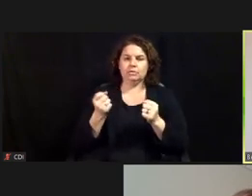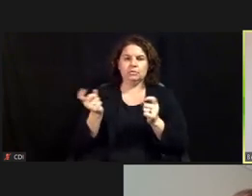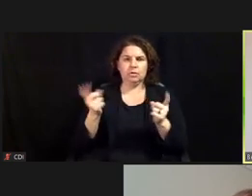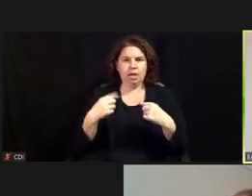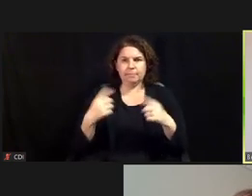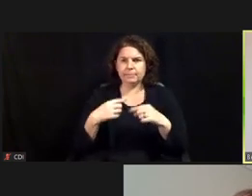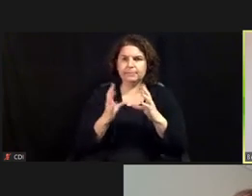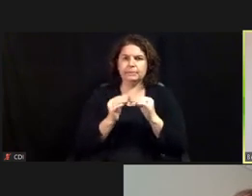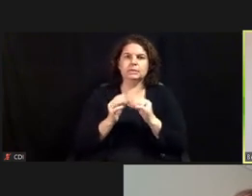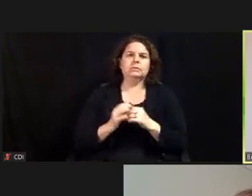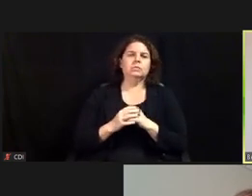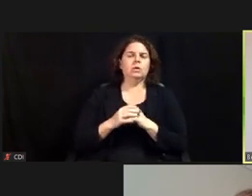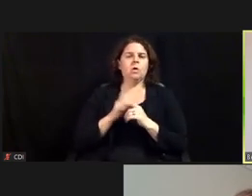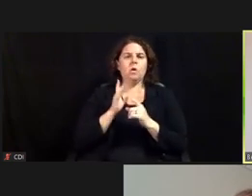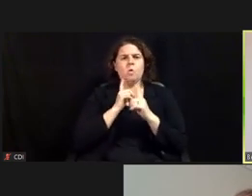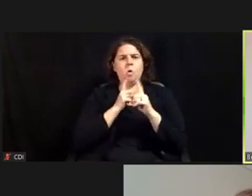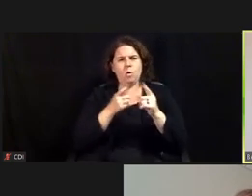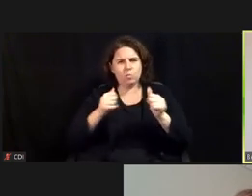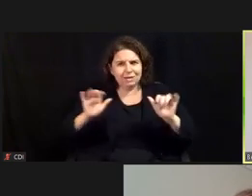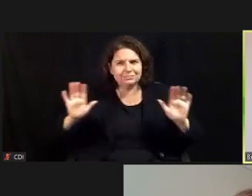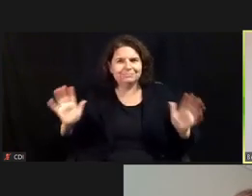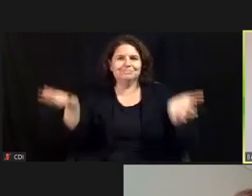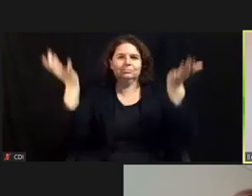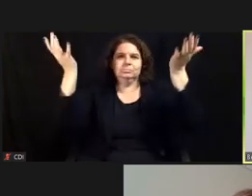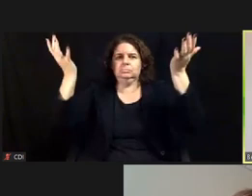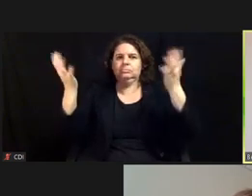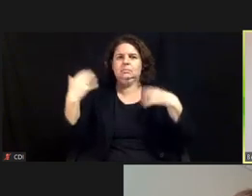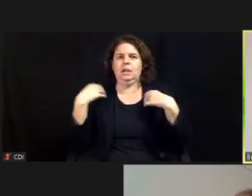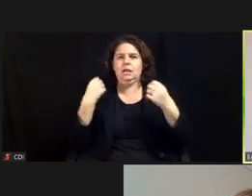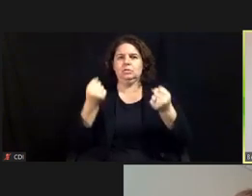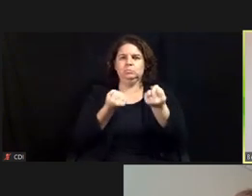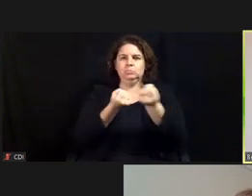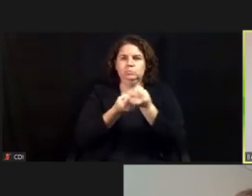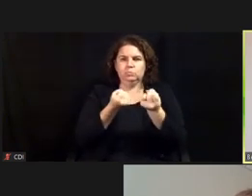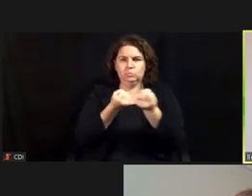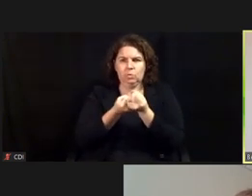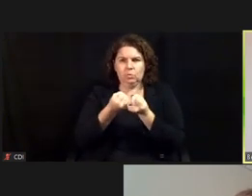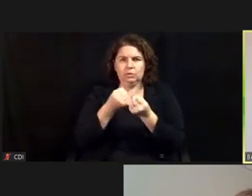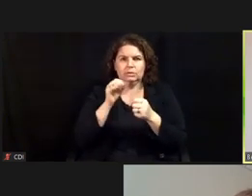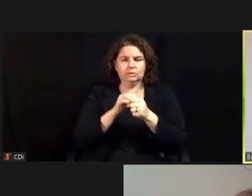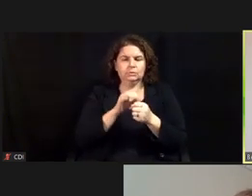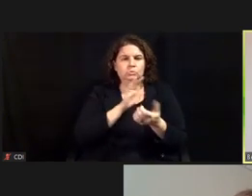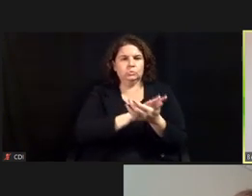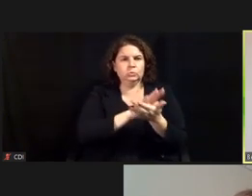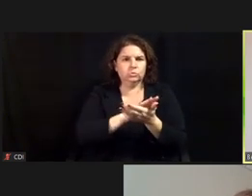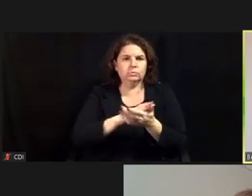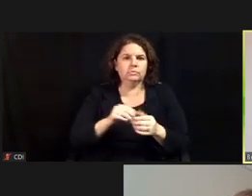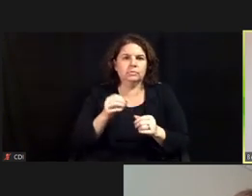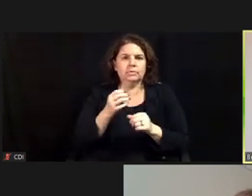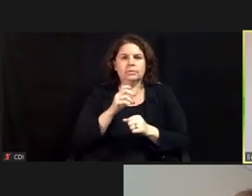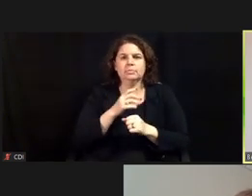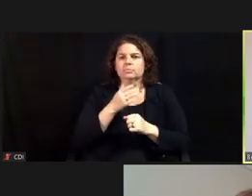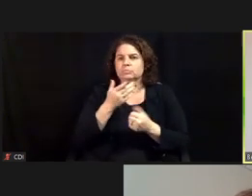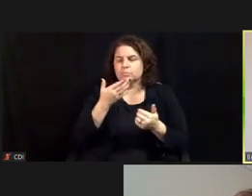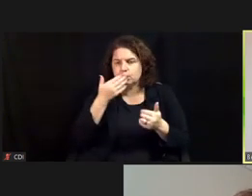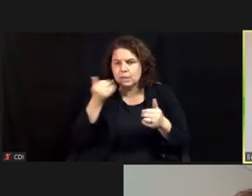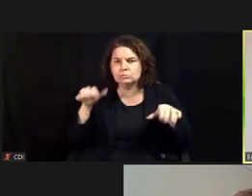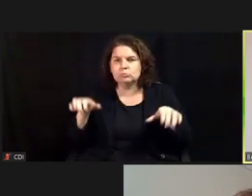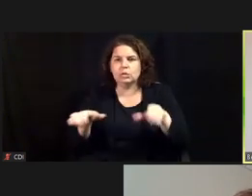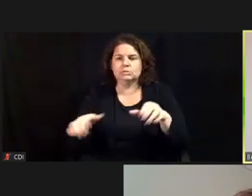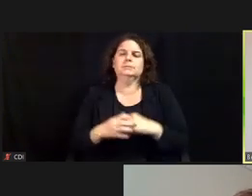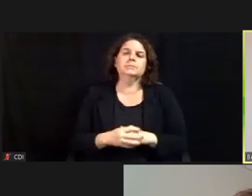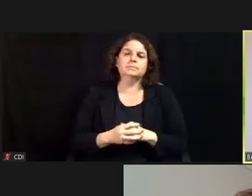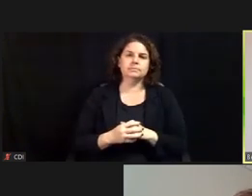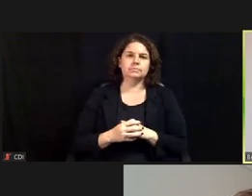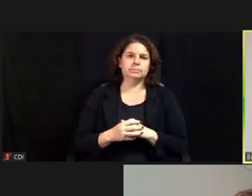in our schools and to share best practices and leverage all the resources that we have. We're also